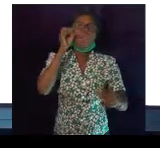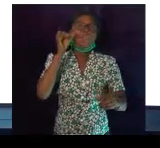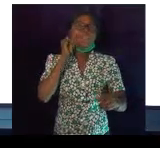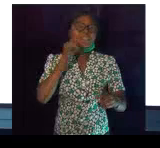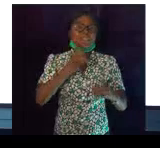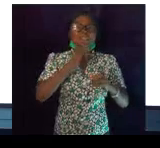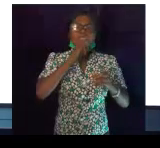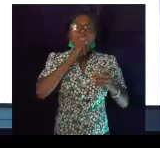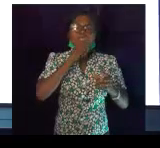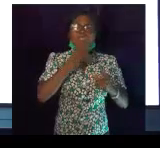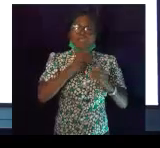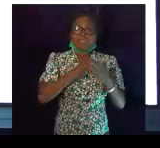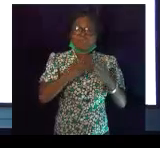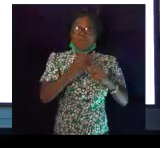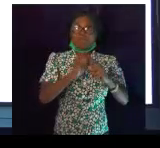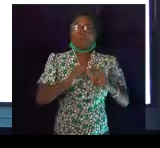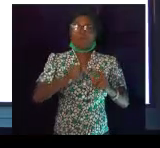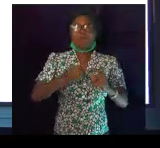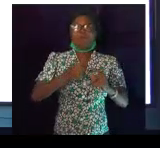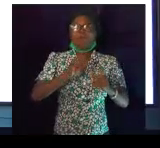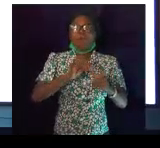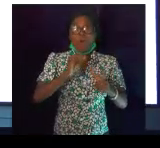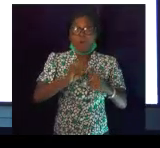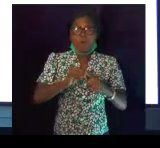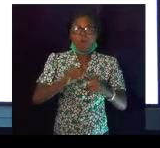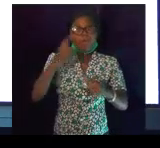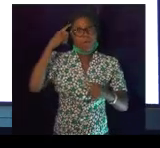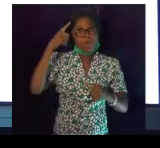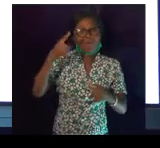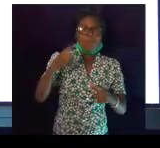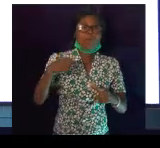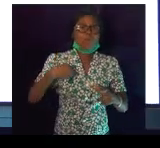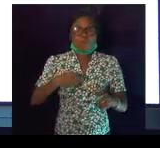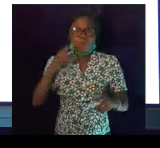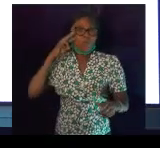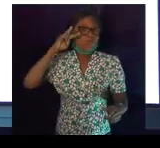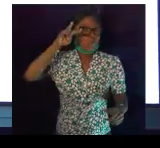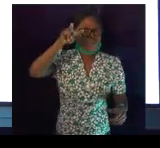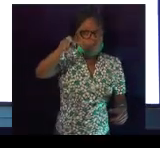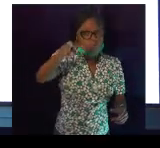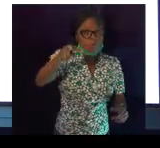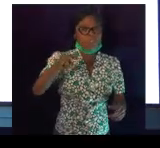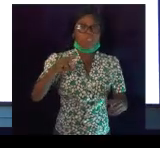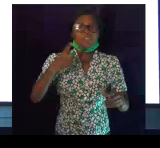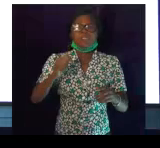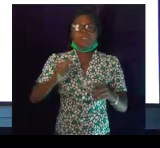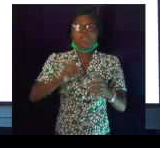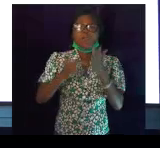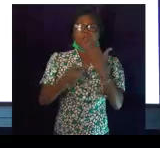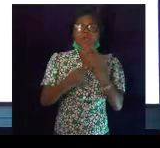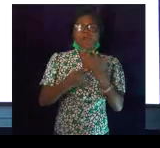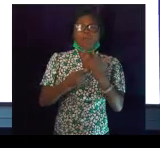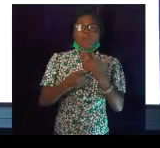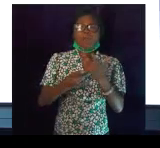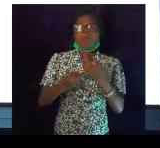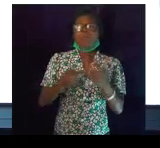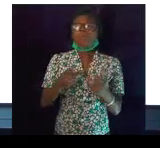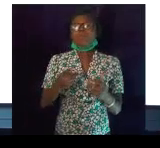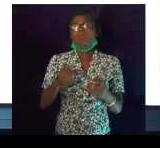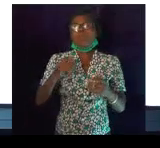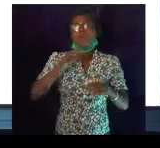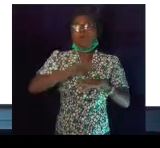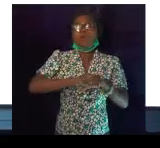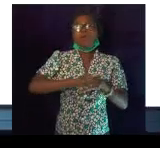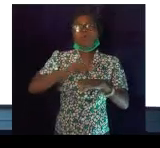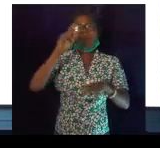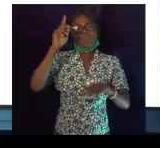Abuja or from Abuja? We watched the program dash television. In